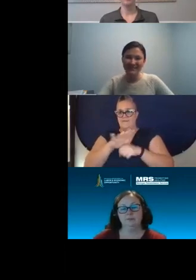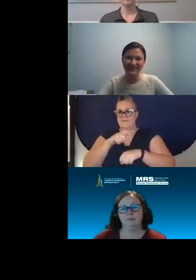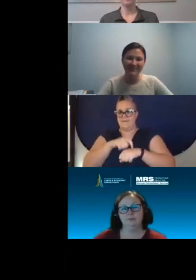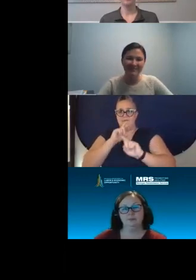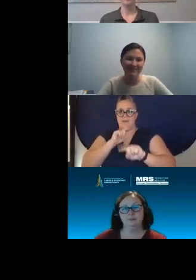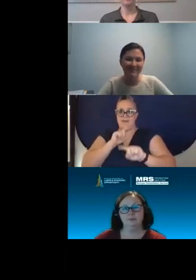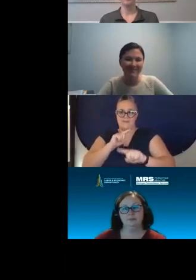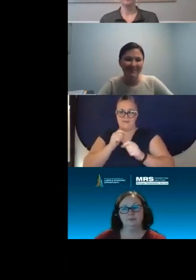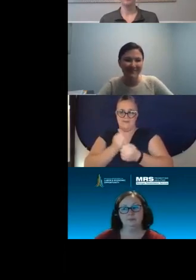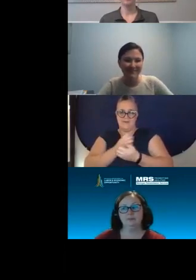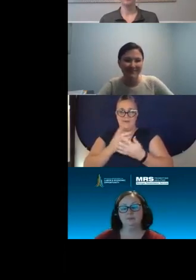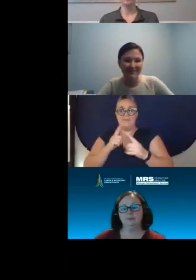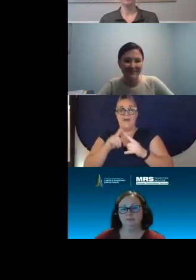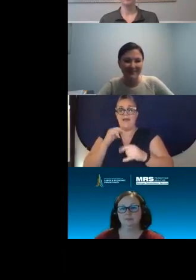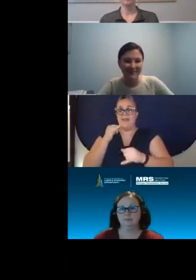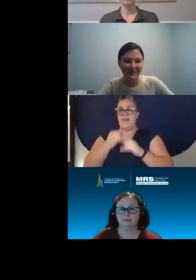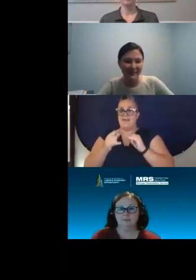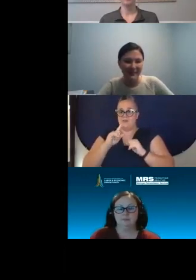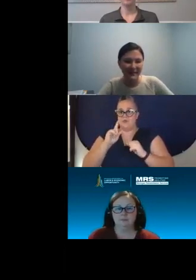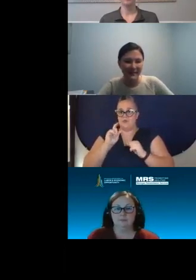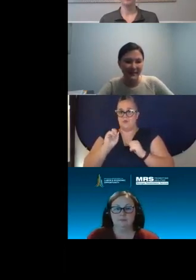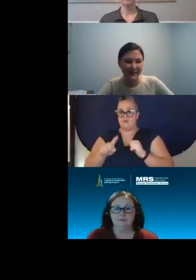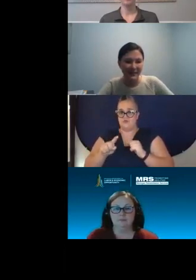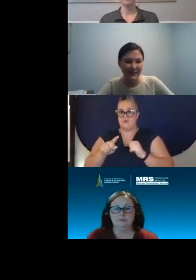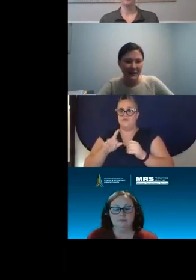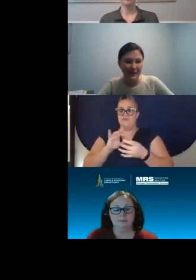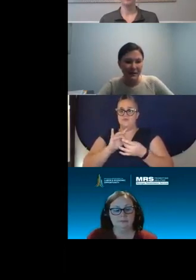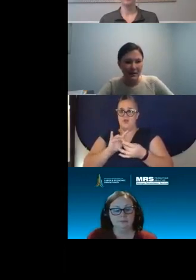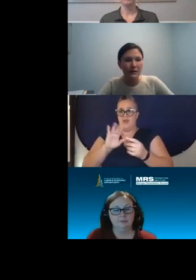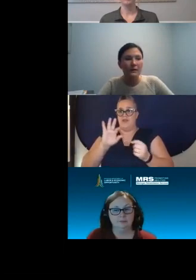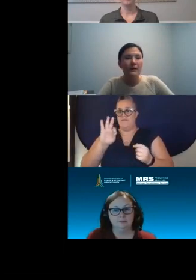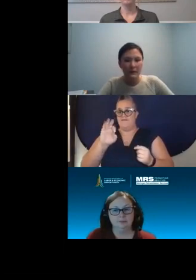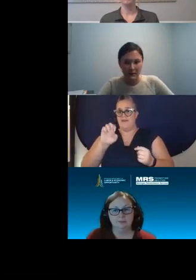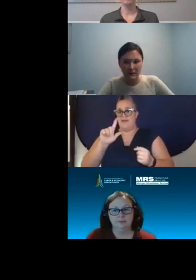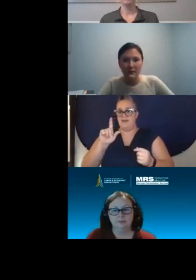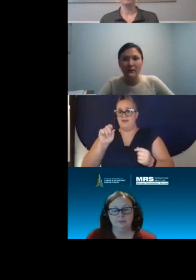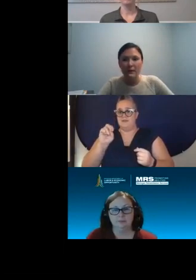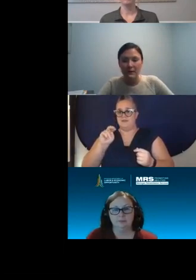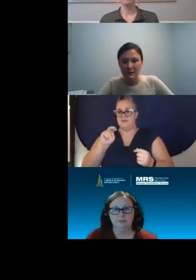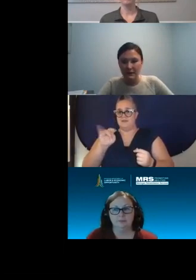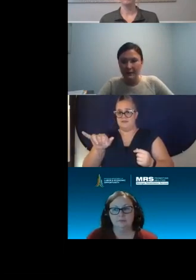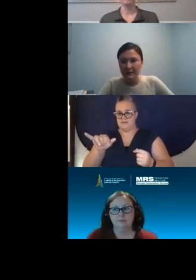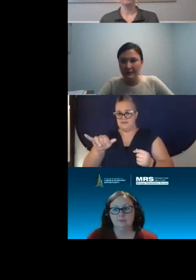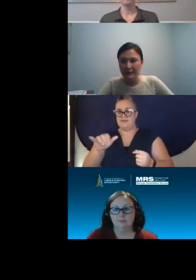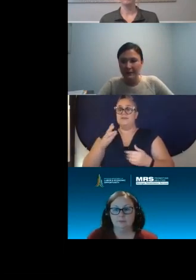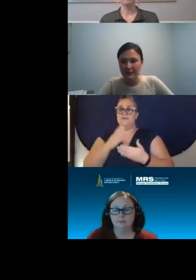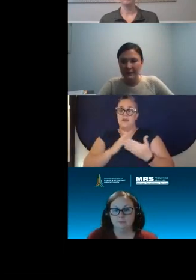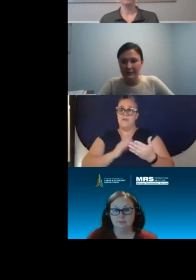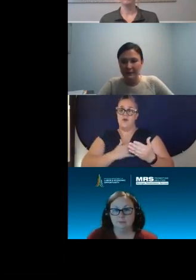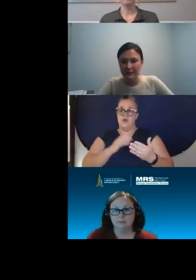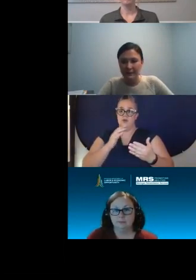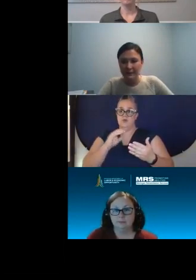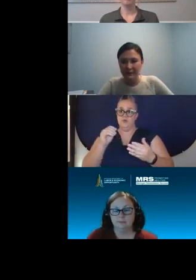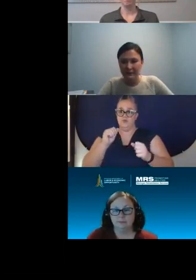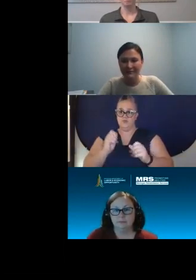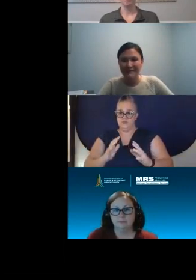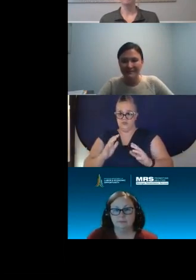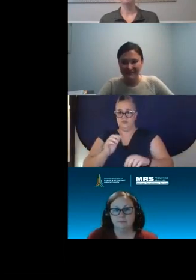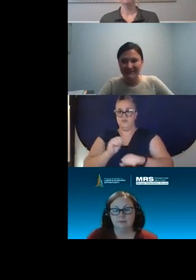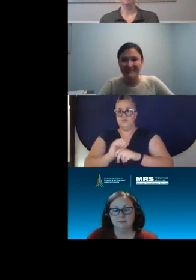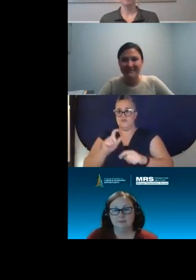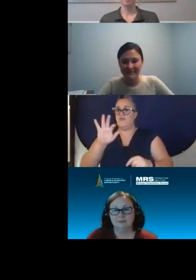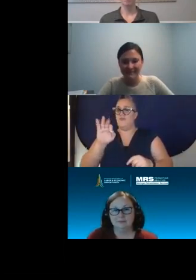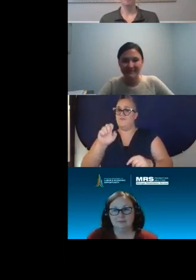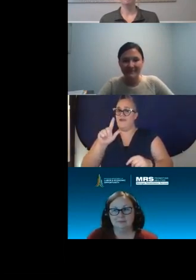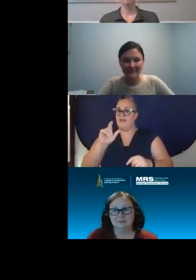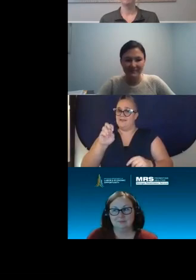But we'll ask one more question regarding felonies. We've heard from some of our coworkers that you're felon friendly in the past and wondered